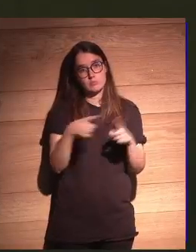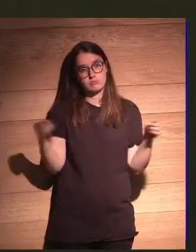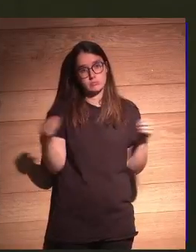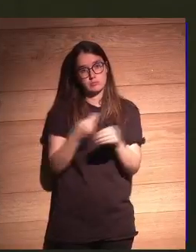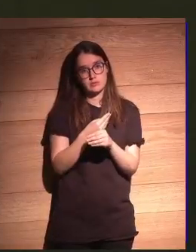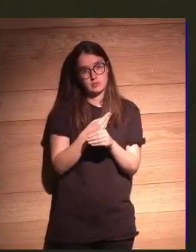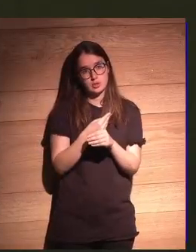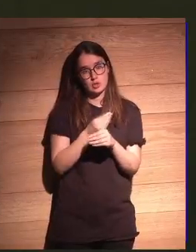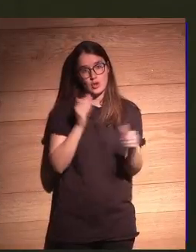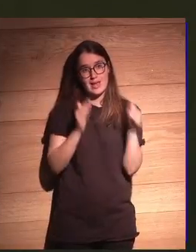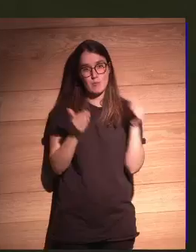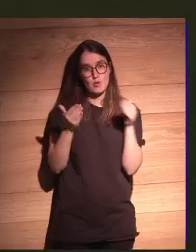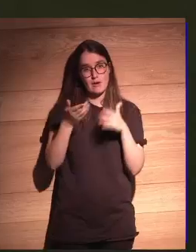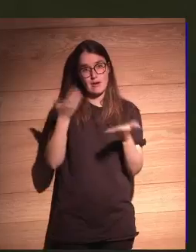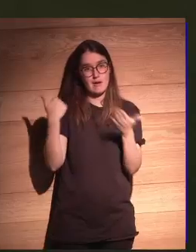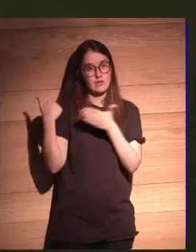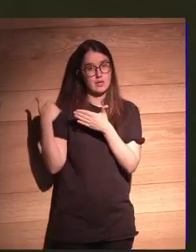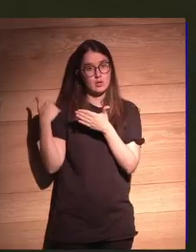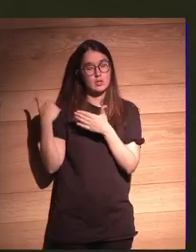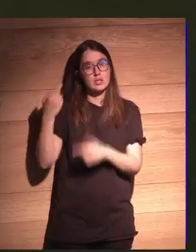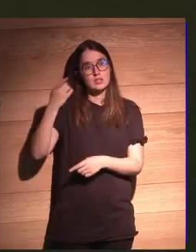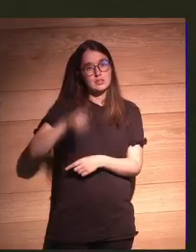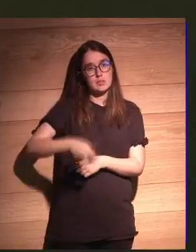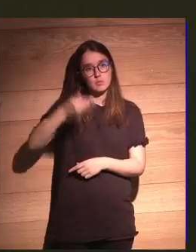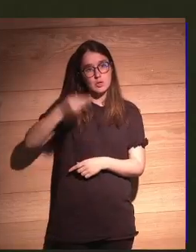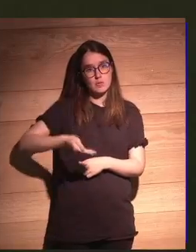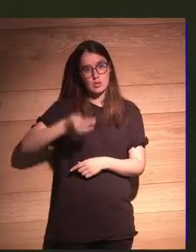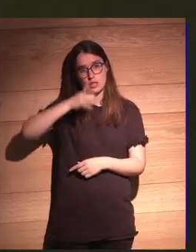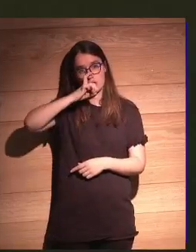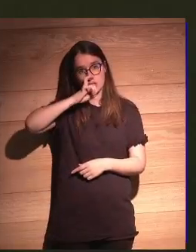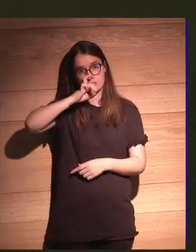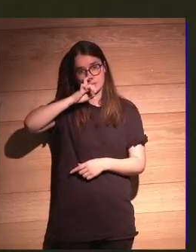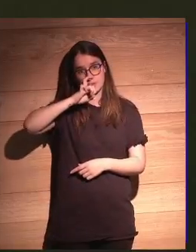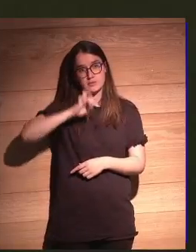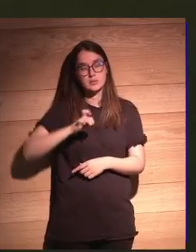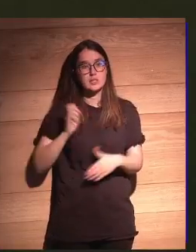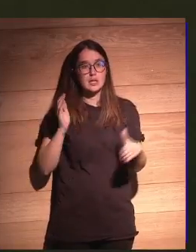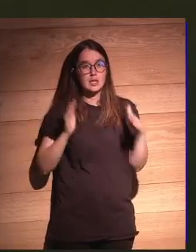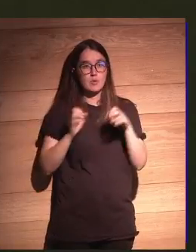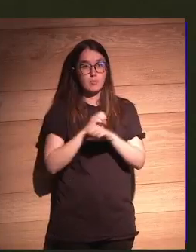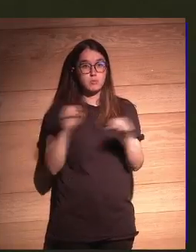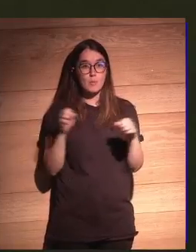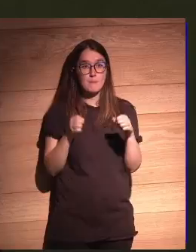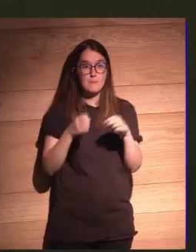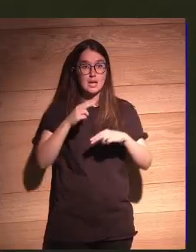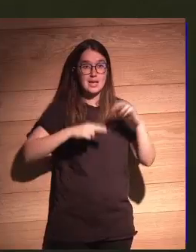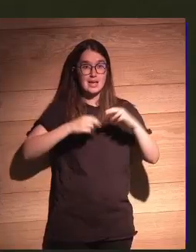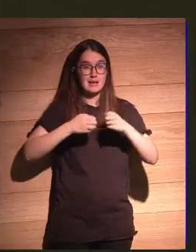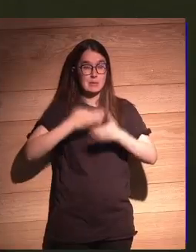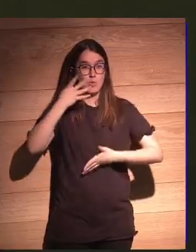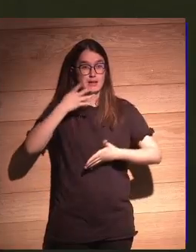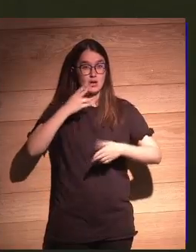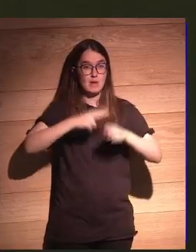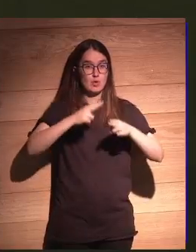my perspective, we have another divergent point with regards to the previous